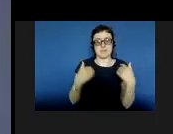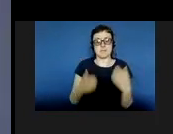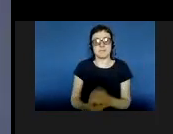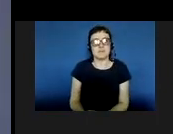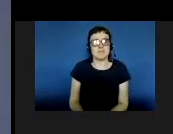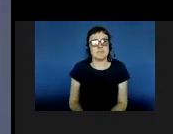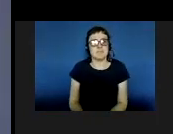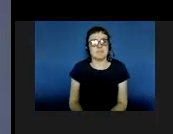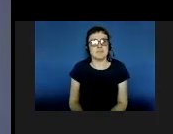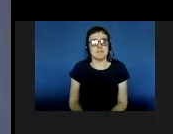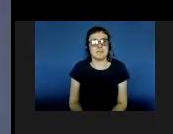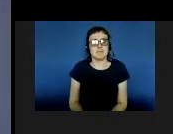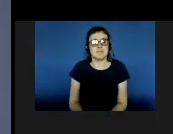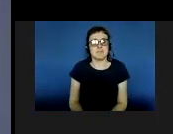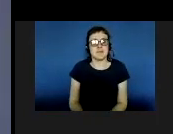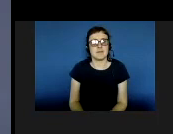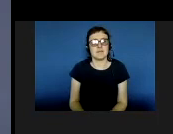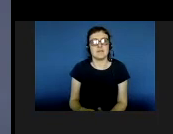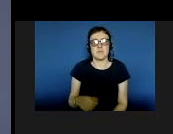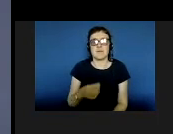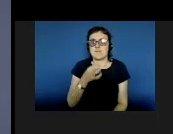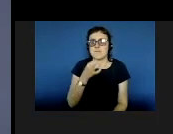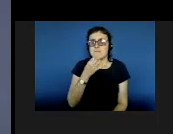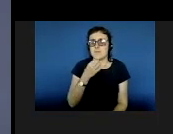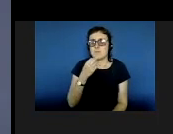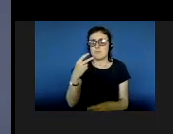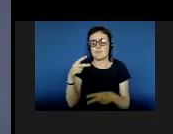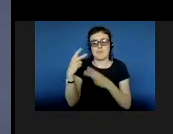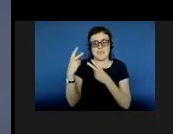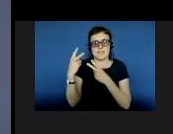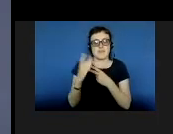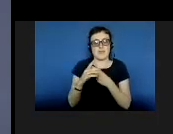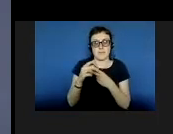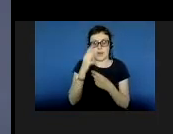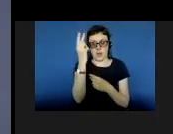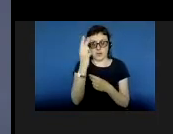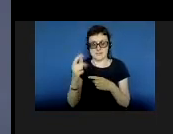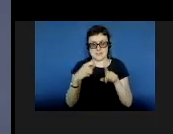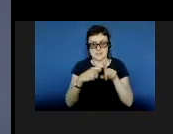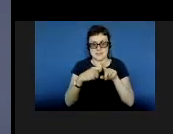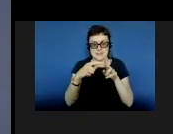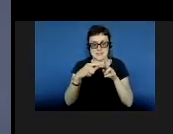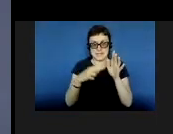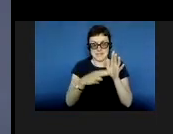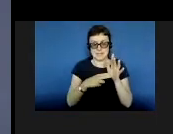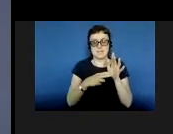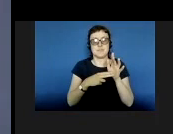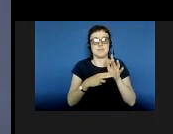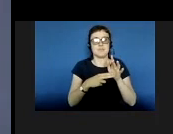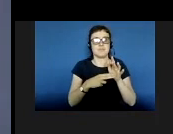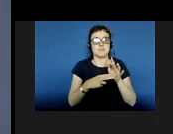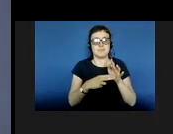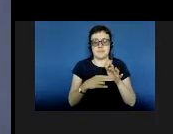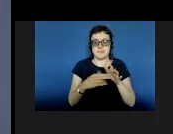And I just wanted to read a couple of reflections here from an artist called Kin, who took part in the